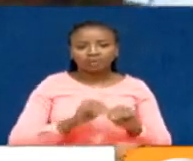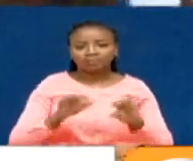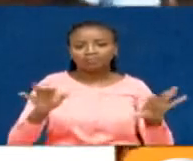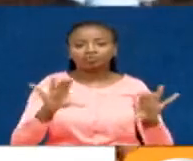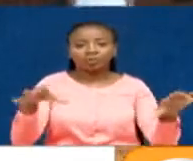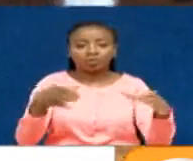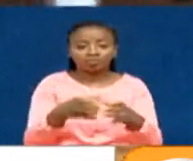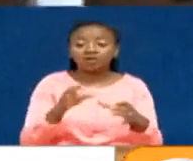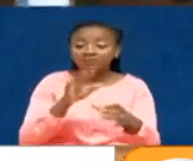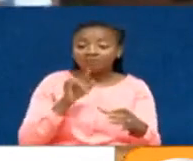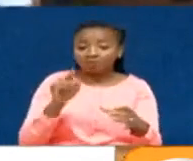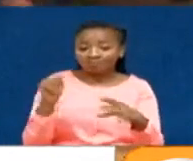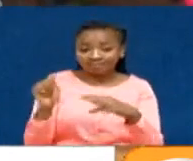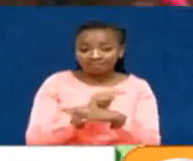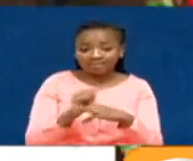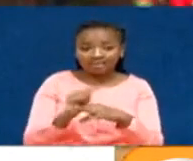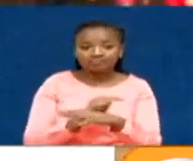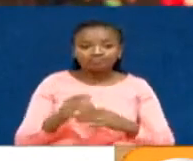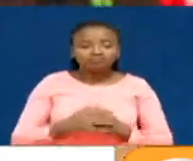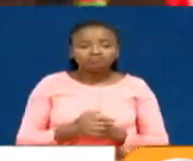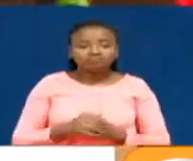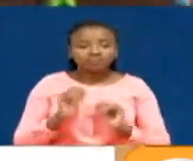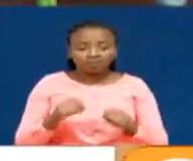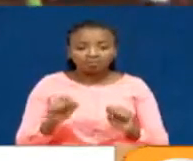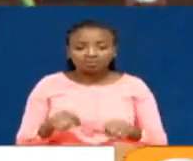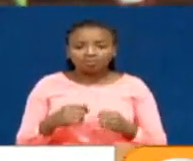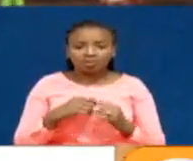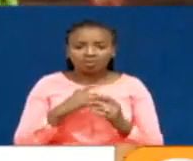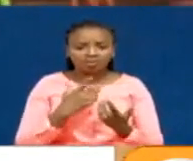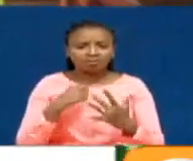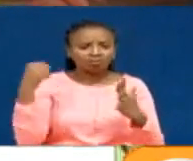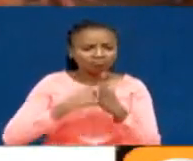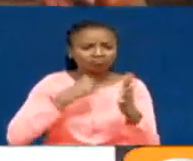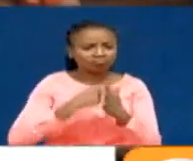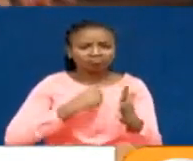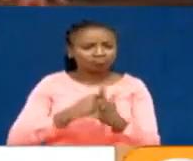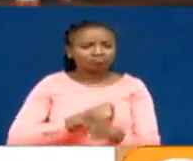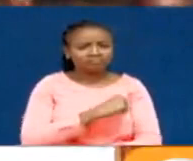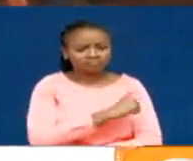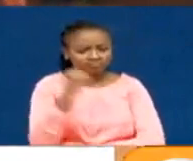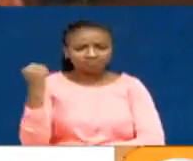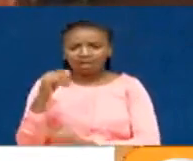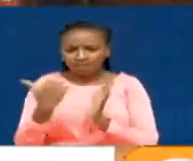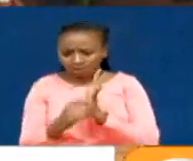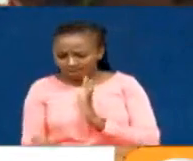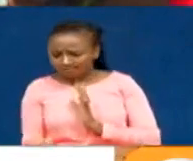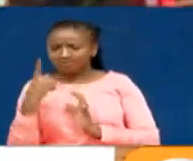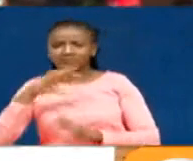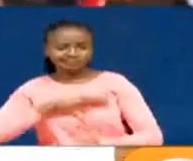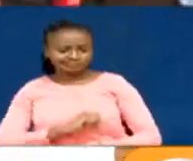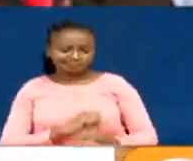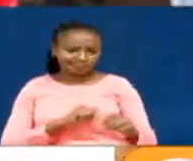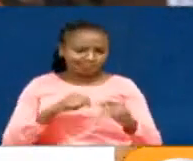Mafunzo haya wanakuwa kila ambacho tunaita kwa Kiingereza resilient. Wanasimama imara na changamoto zikija